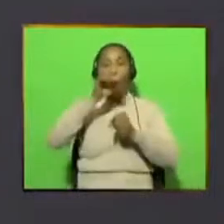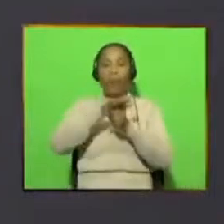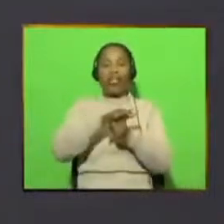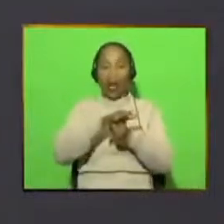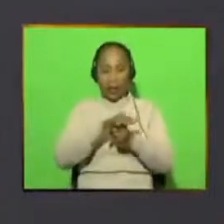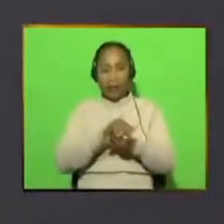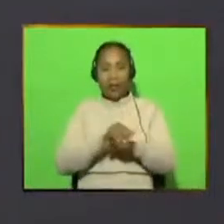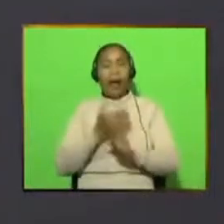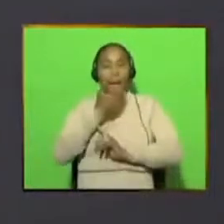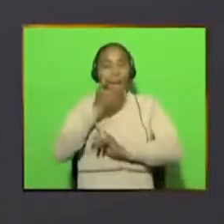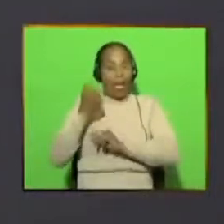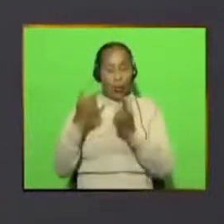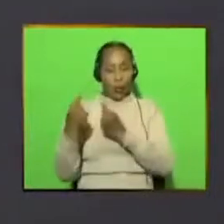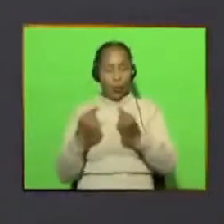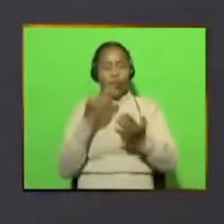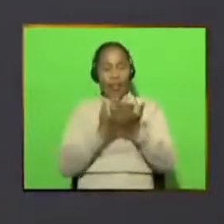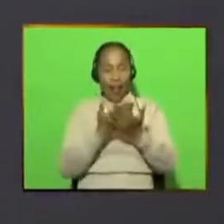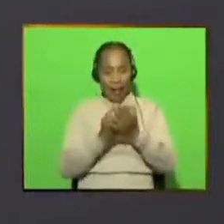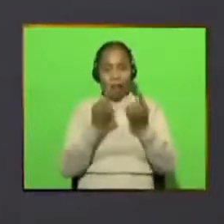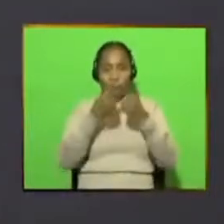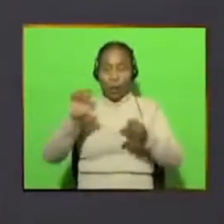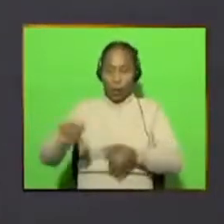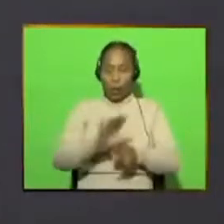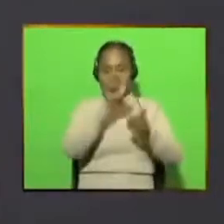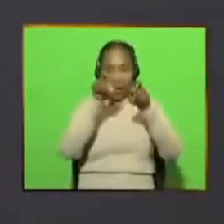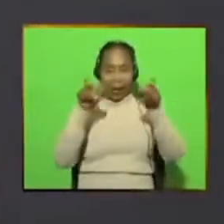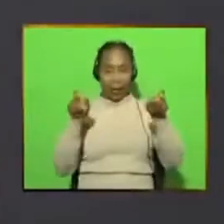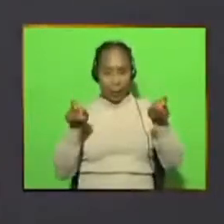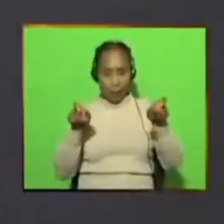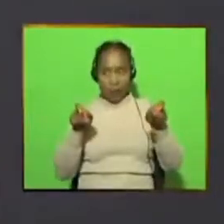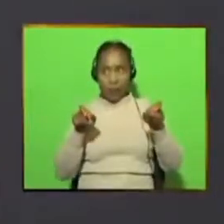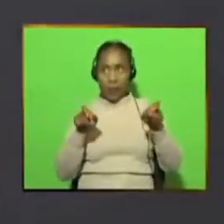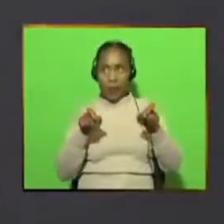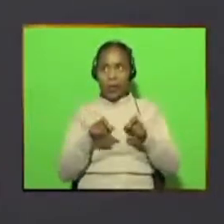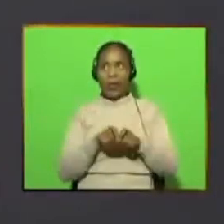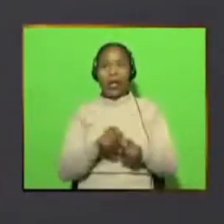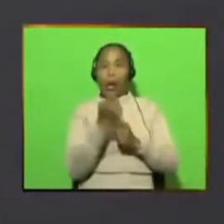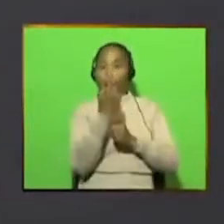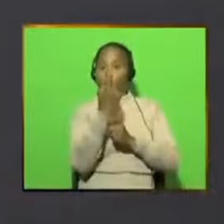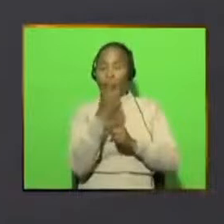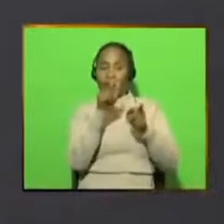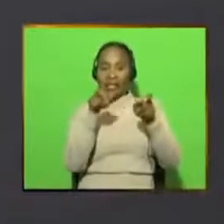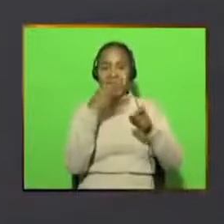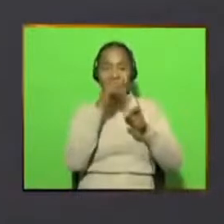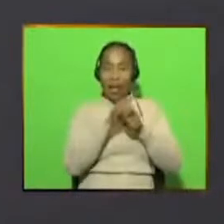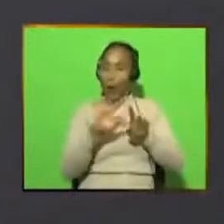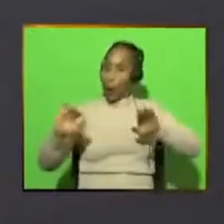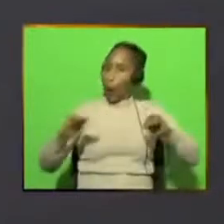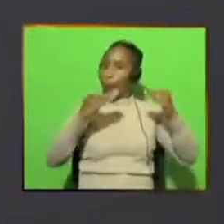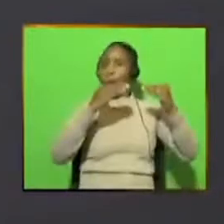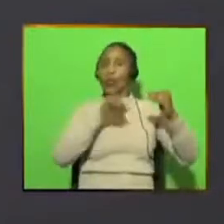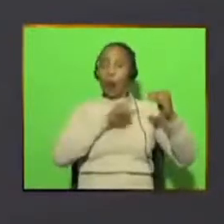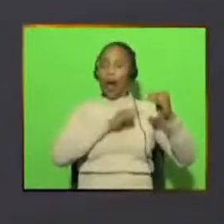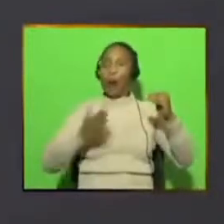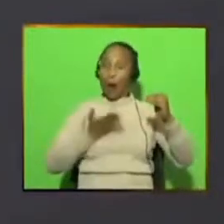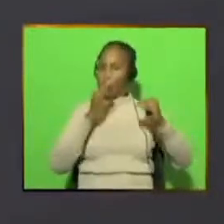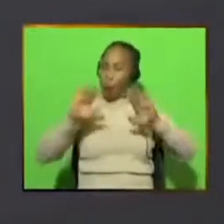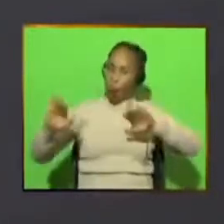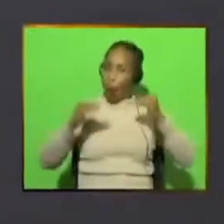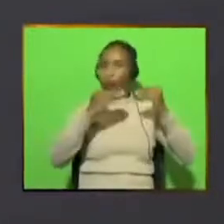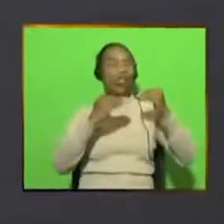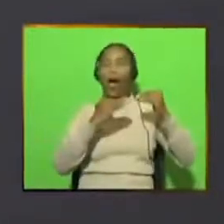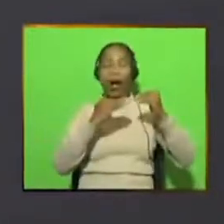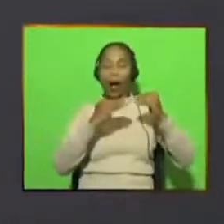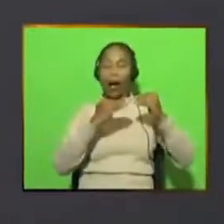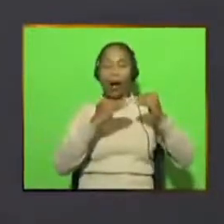doing the best we can for the South African people. As one of my colleagues said, we will not oppose for the sake of opposing, but we will